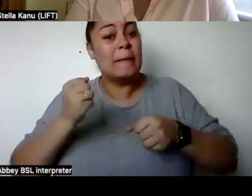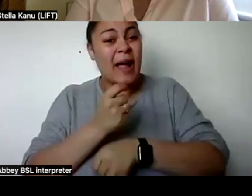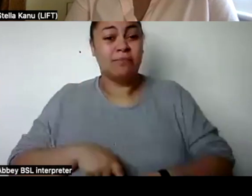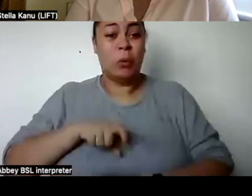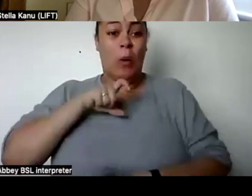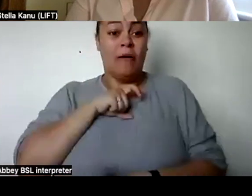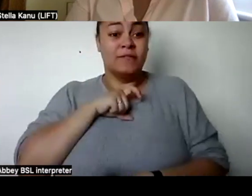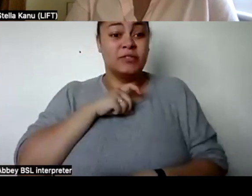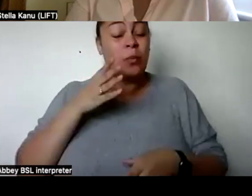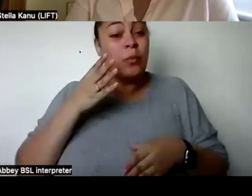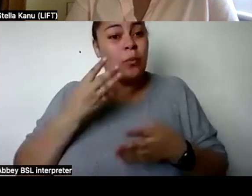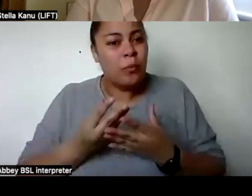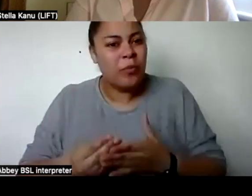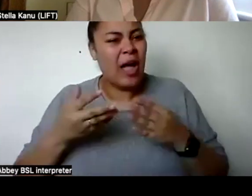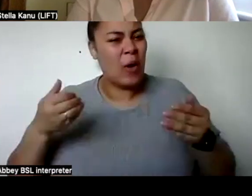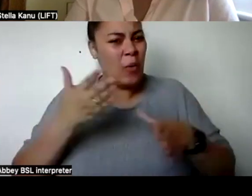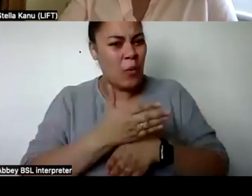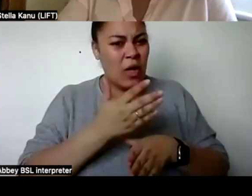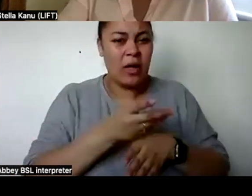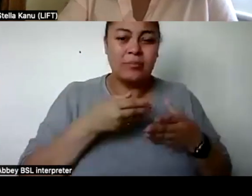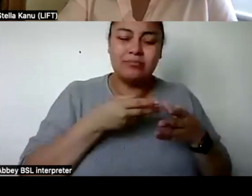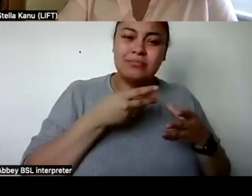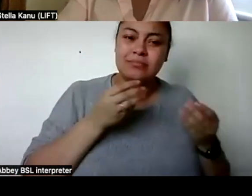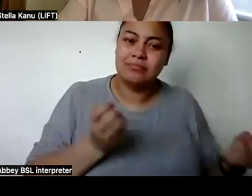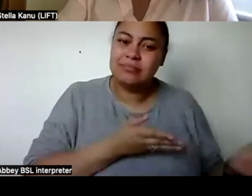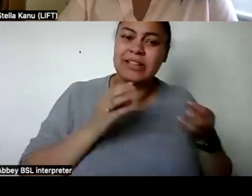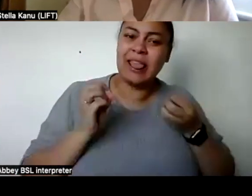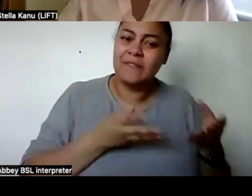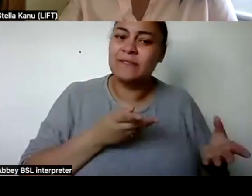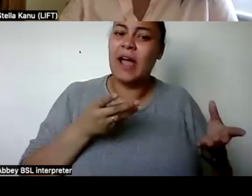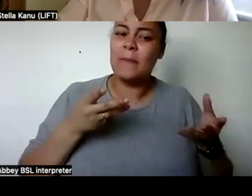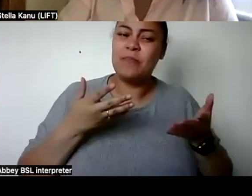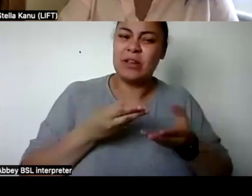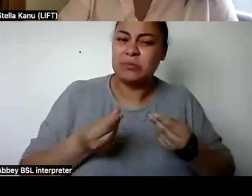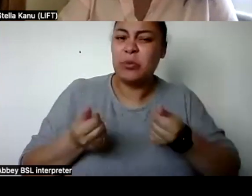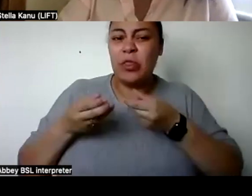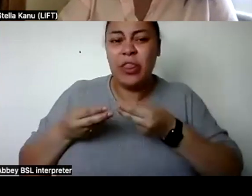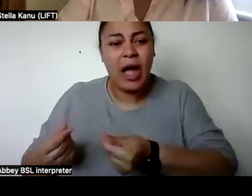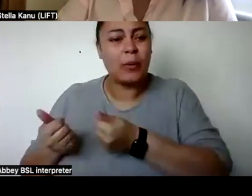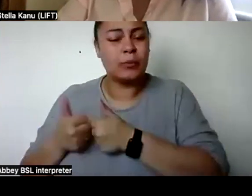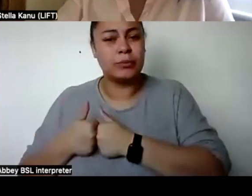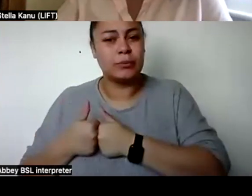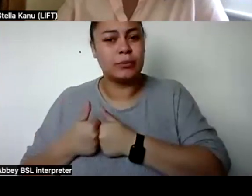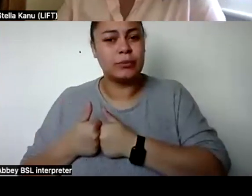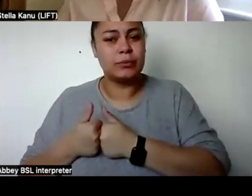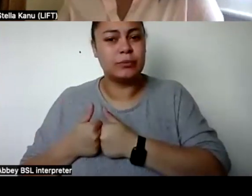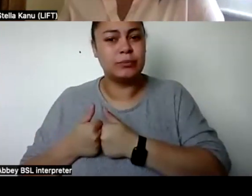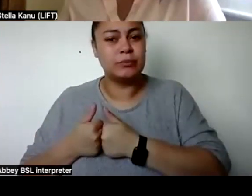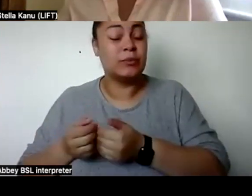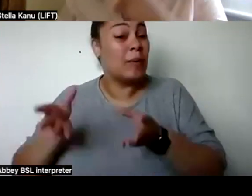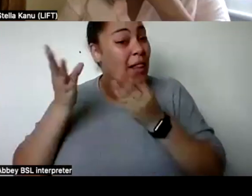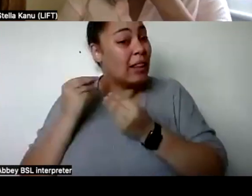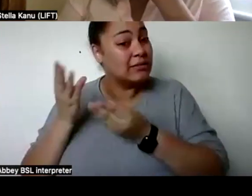confident in how they delivered it, or more able to deliver it to their best ability. So there, I guess, we had to listen to what